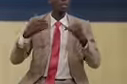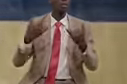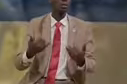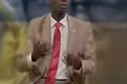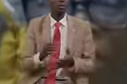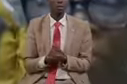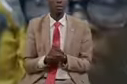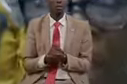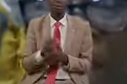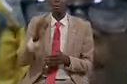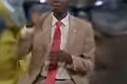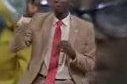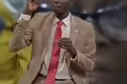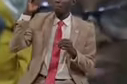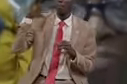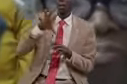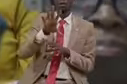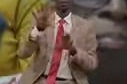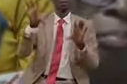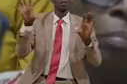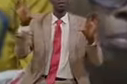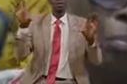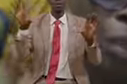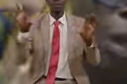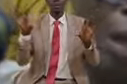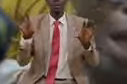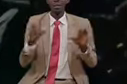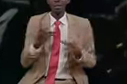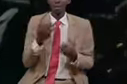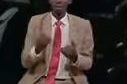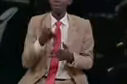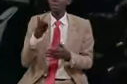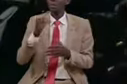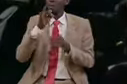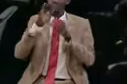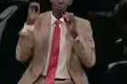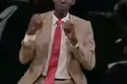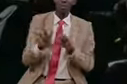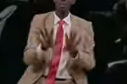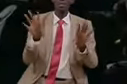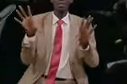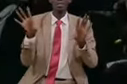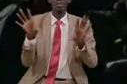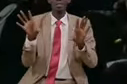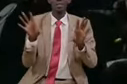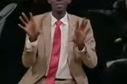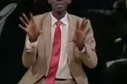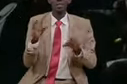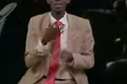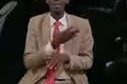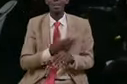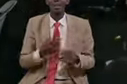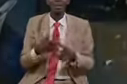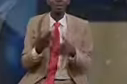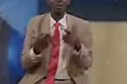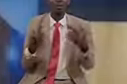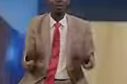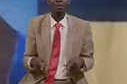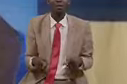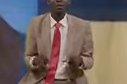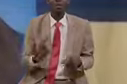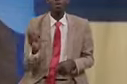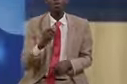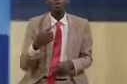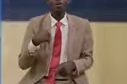has come. I say, light has come. And where we used to fall